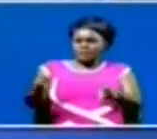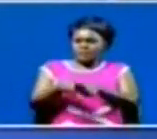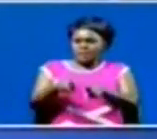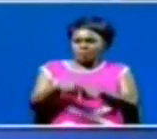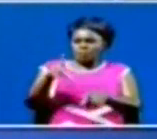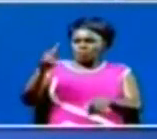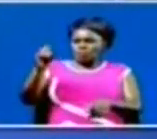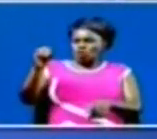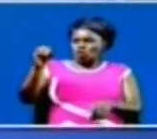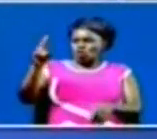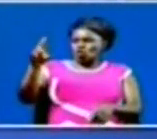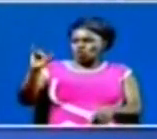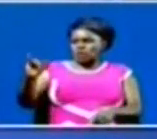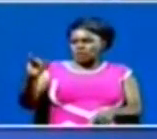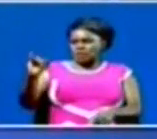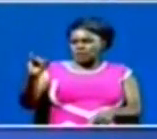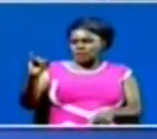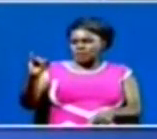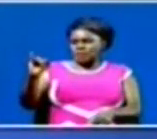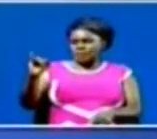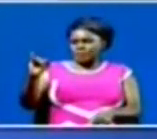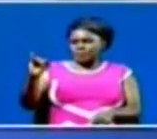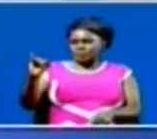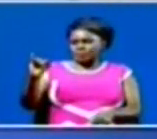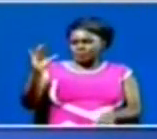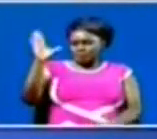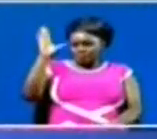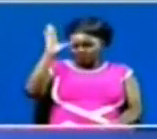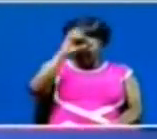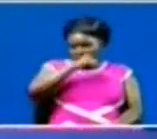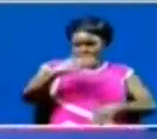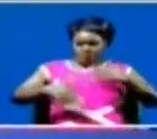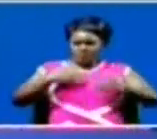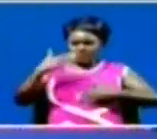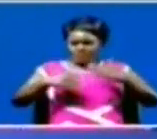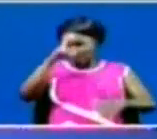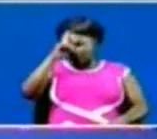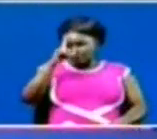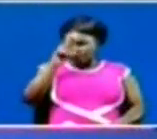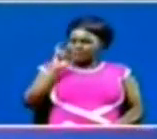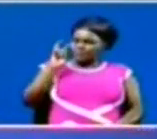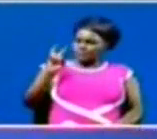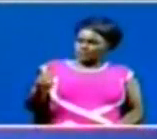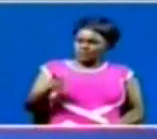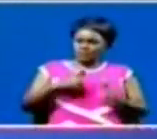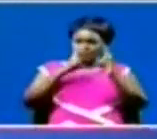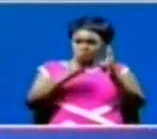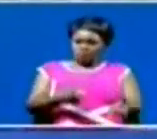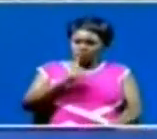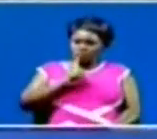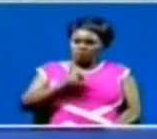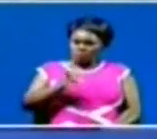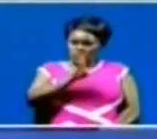Suleiman Dori, who is a member of parliament from Msambweni, for gross misconduct. Having looked at the report of a disciplinary